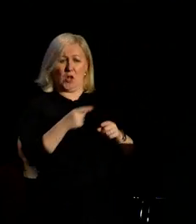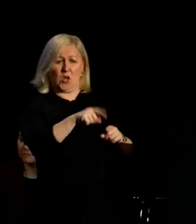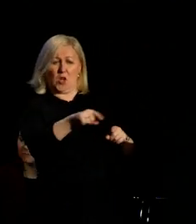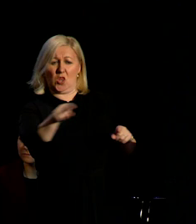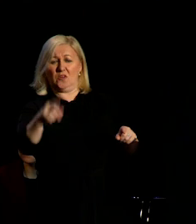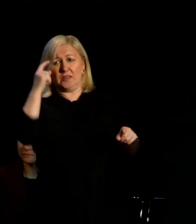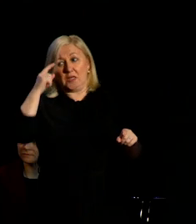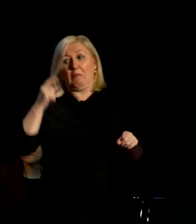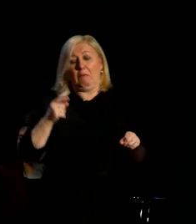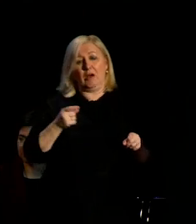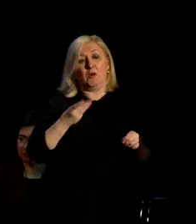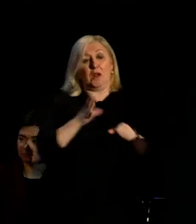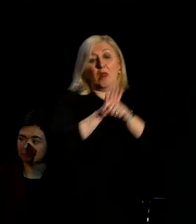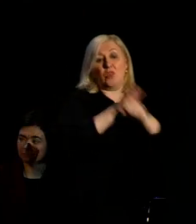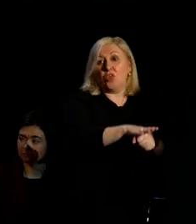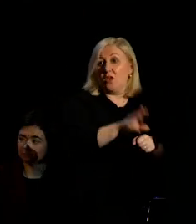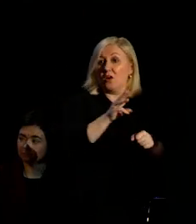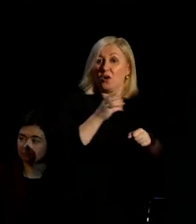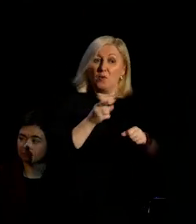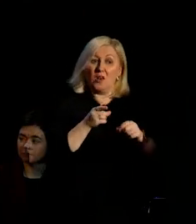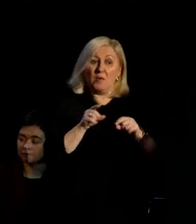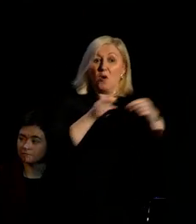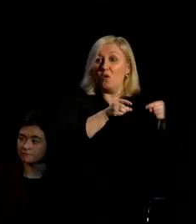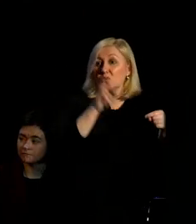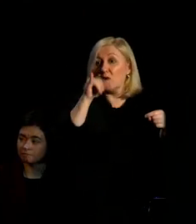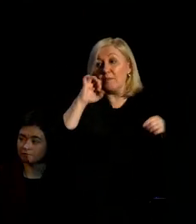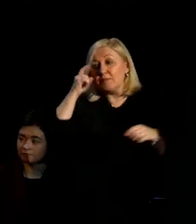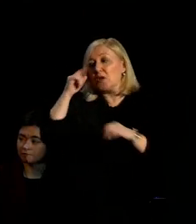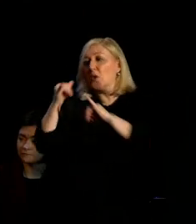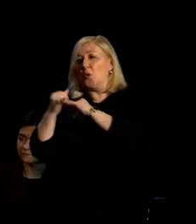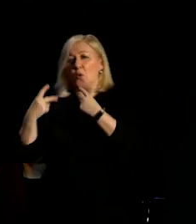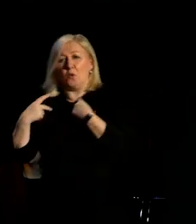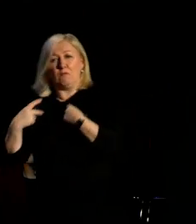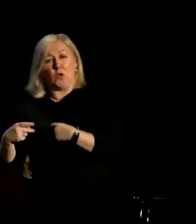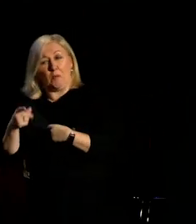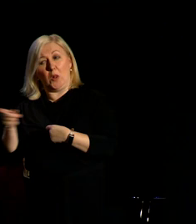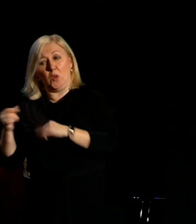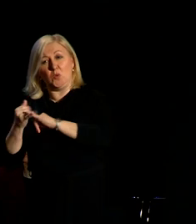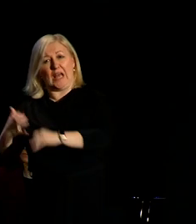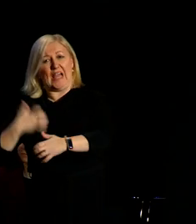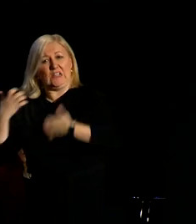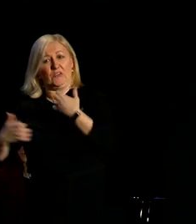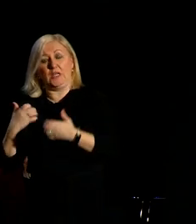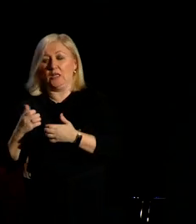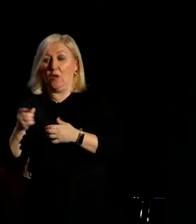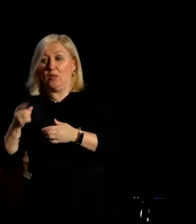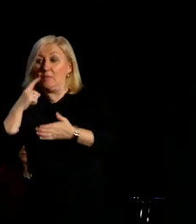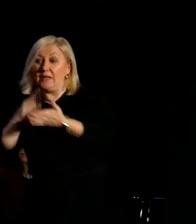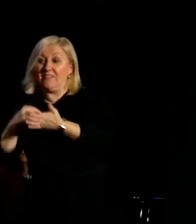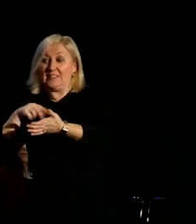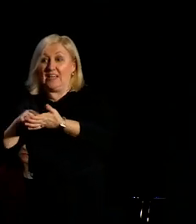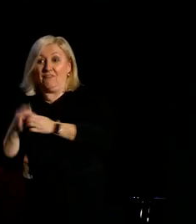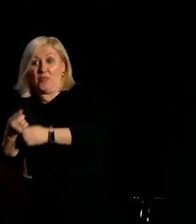angry. Those forms of misused nationalism and populism are a salutary reminder of just